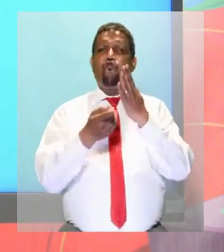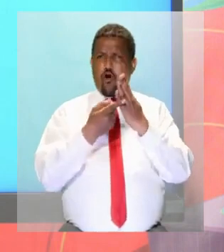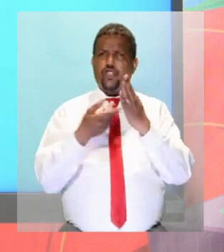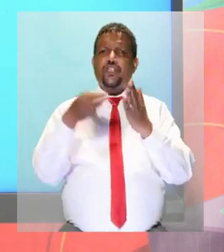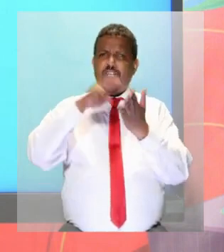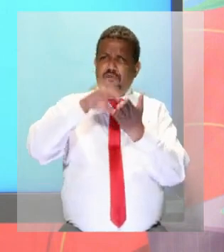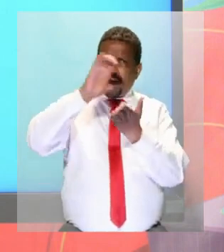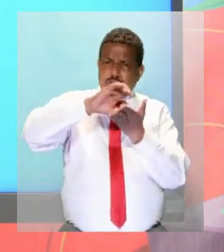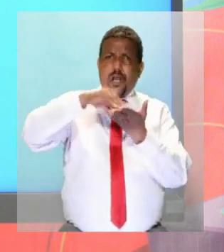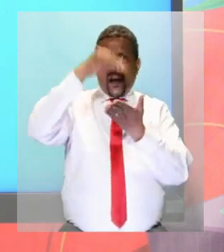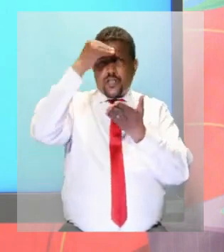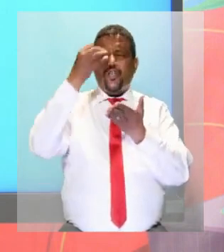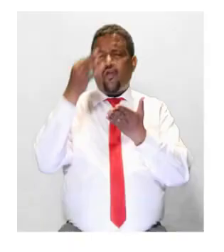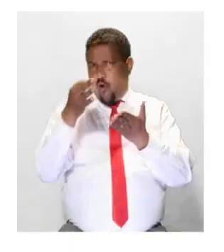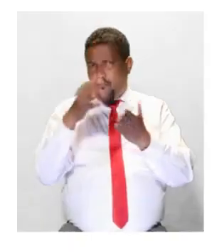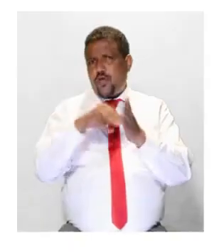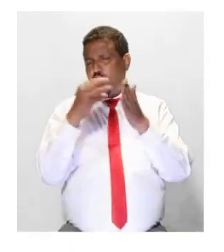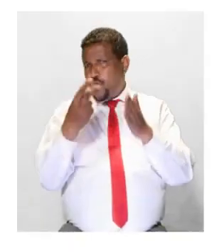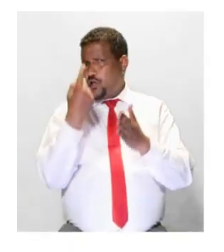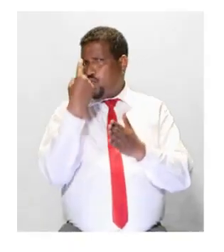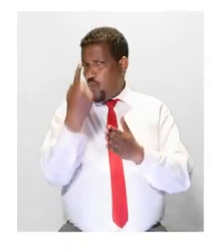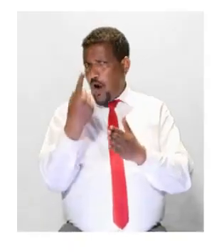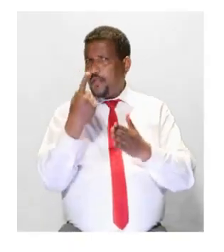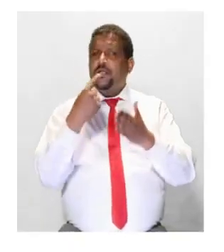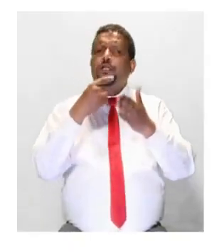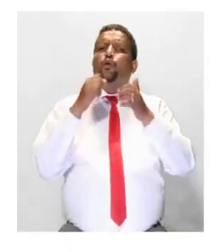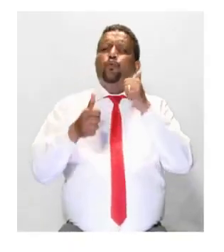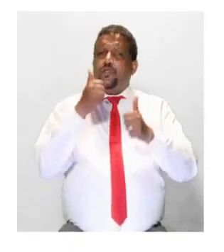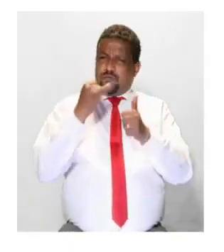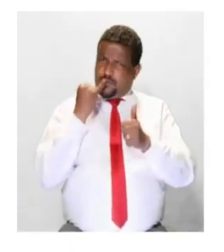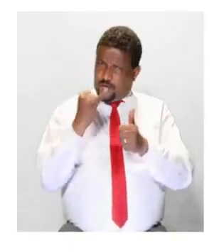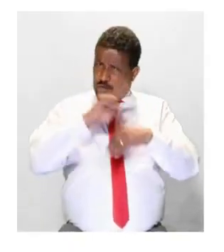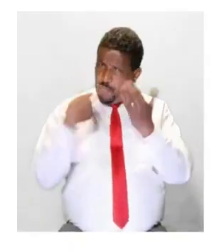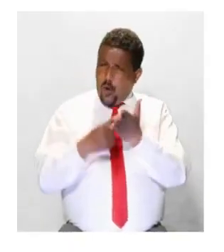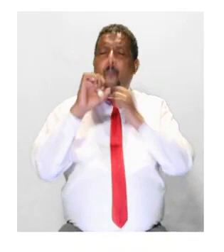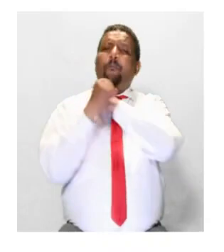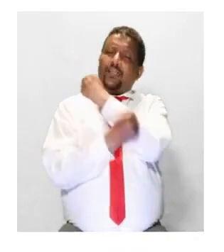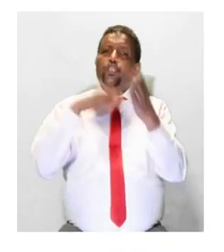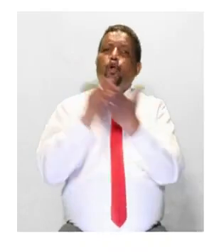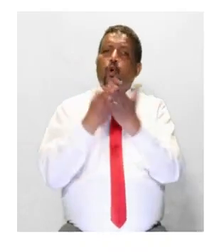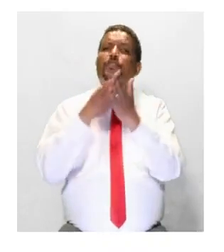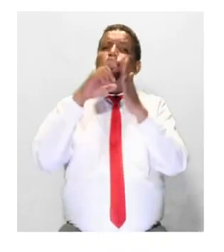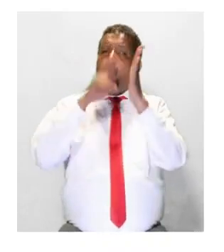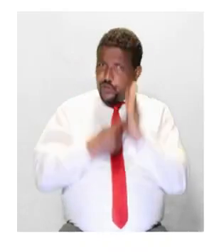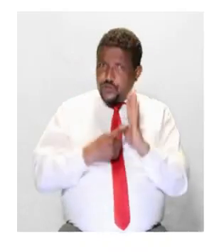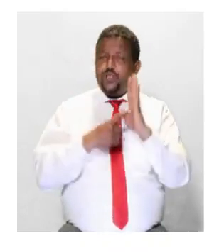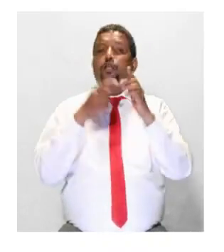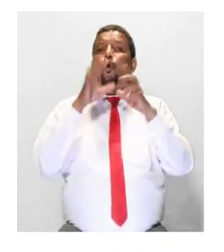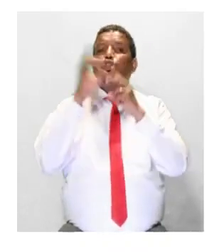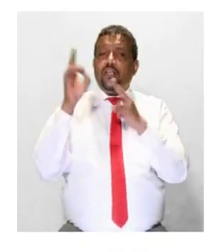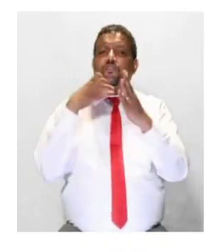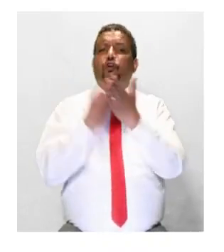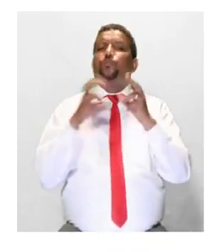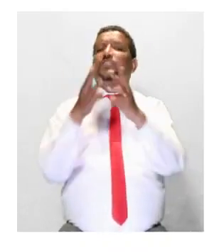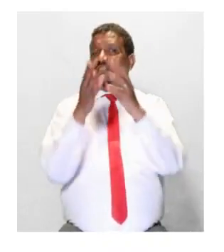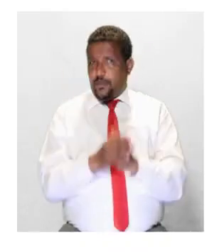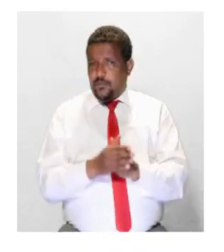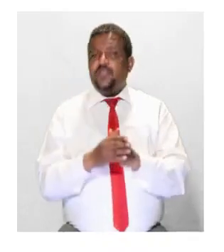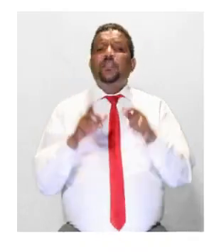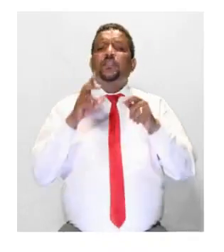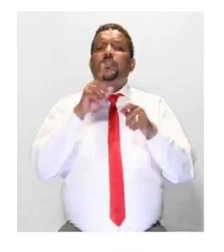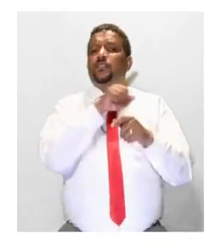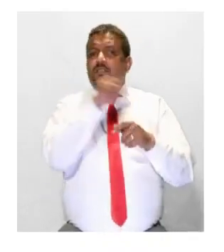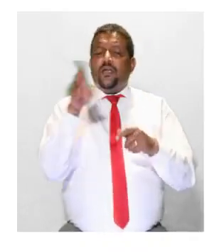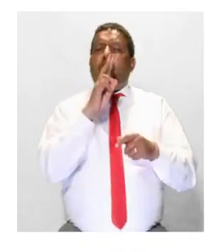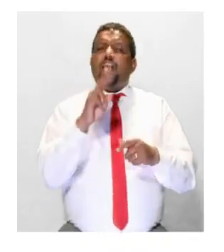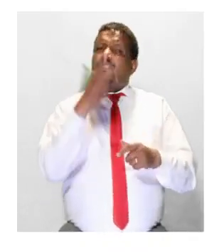lesson of unit 1, which is about the basic economic questions and alternative economic systems. There are